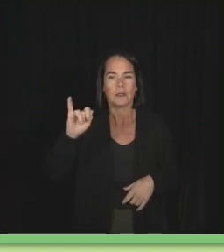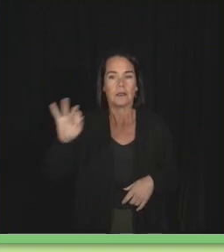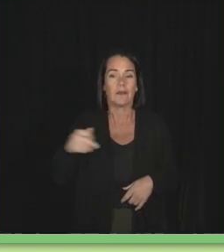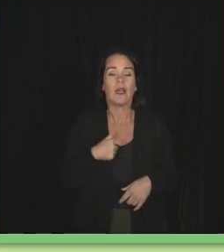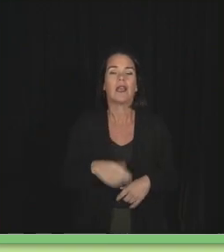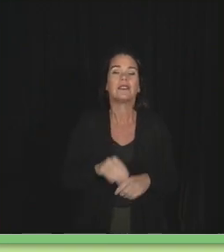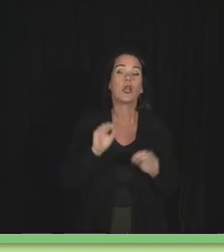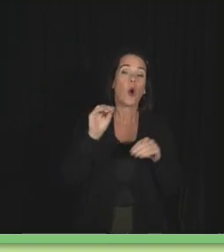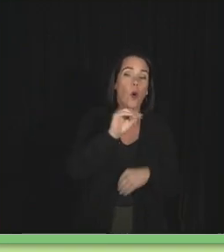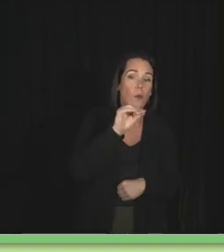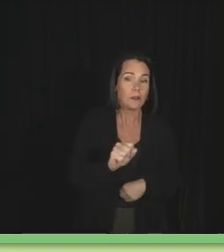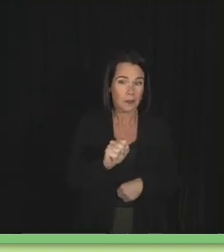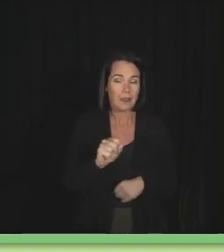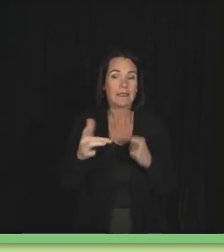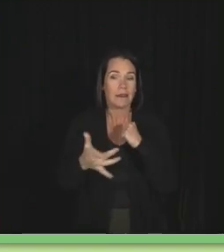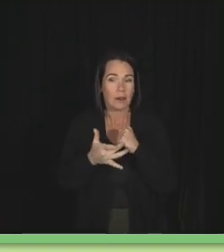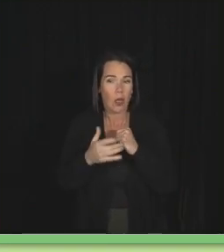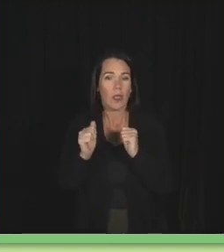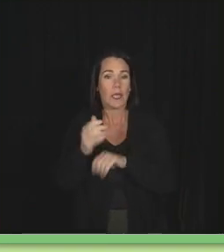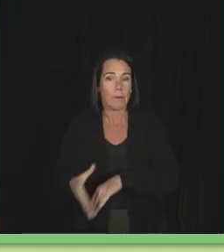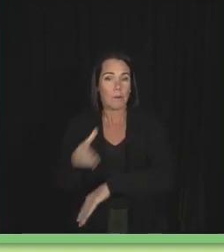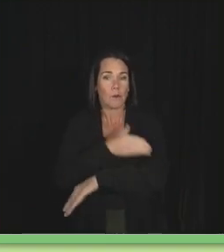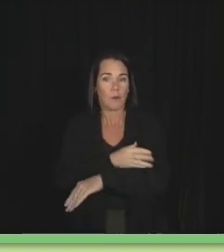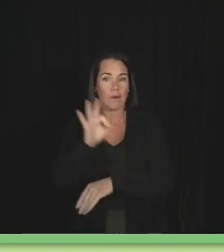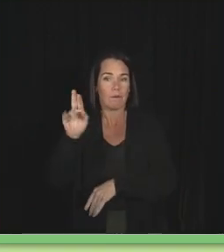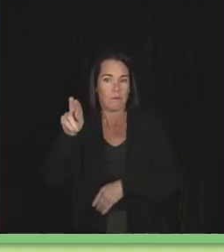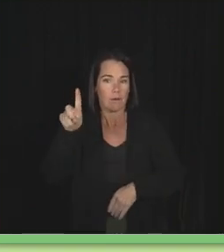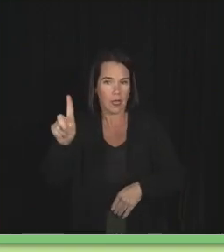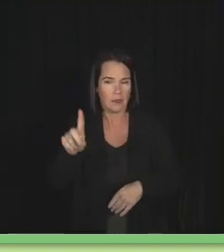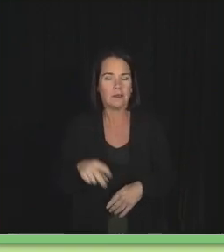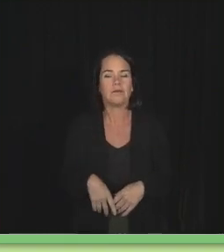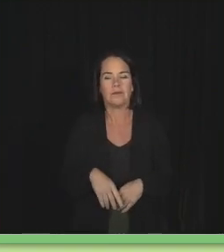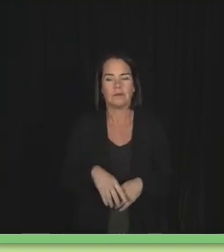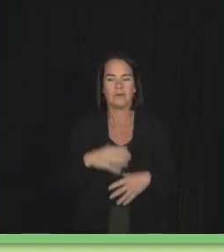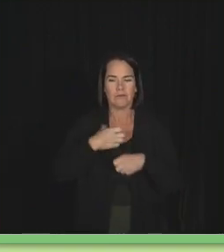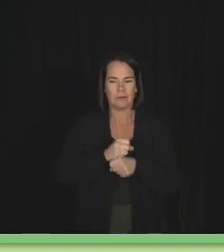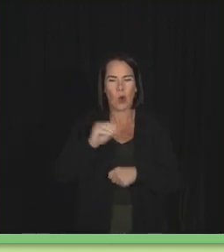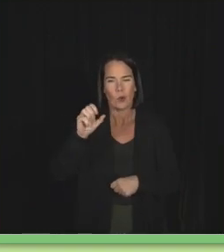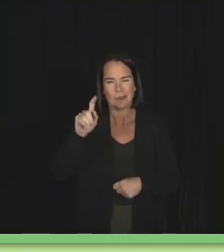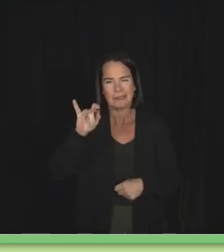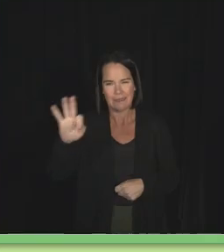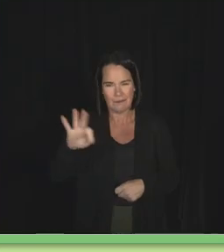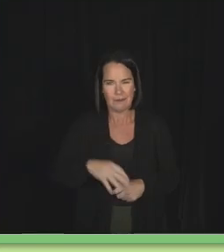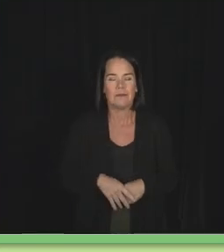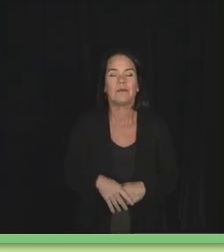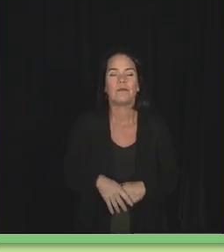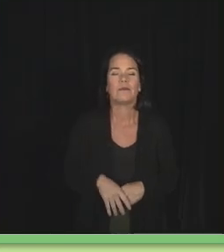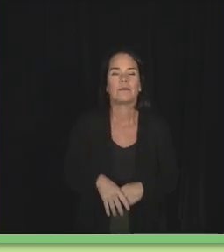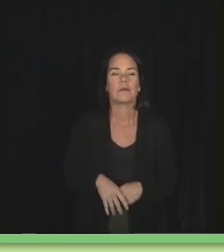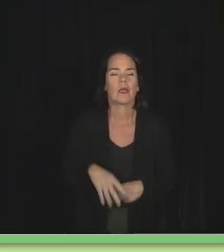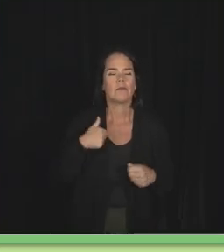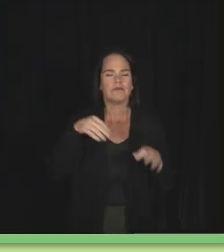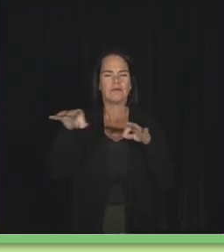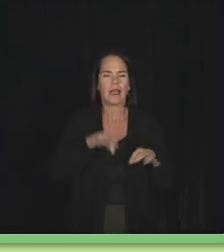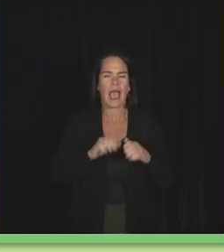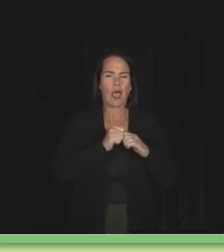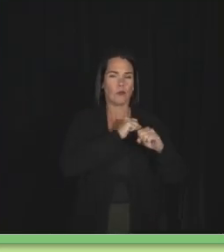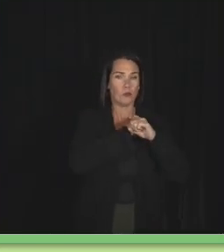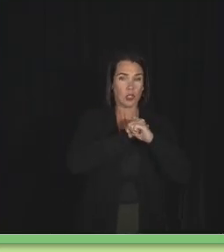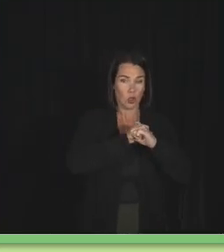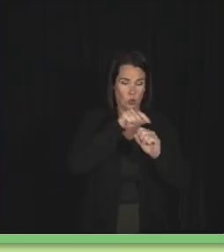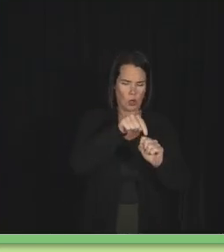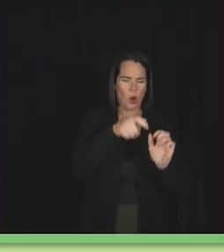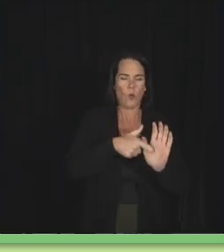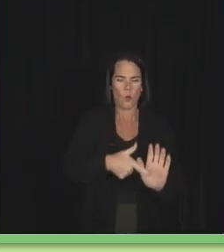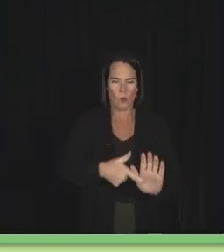Improvement Fund, or ostif.org. And I'm here to talk to you all today about how open source security requires a village,